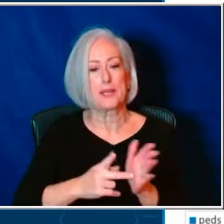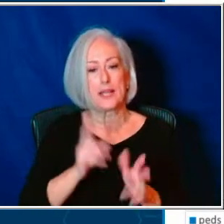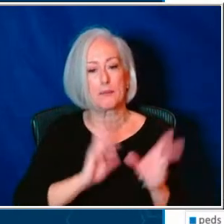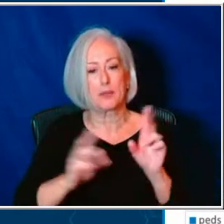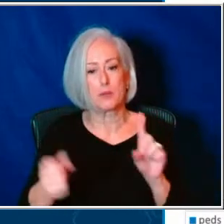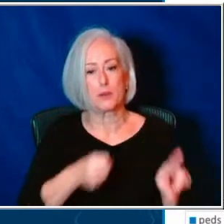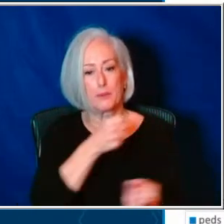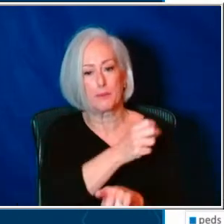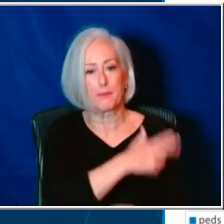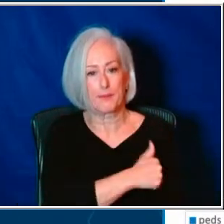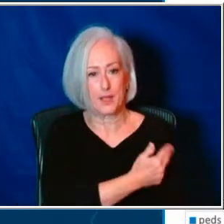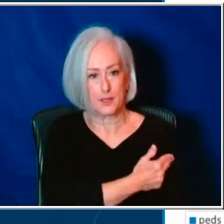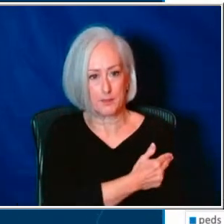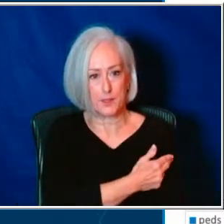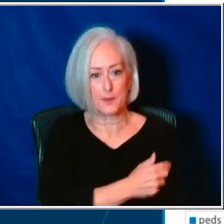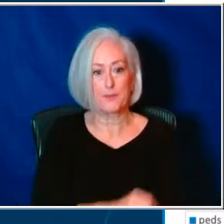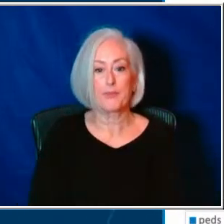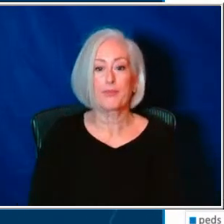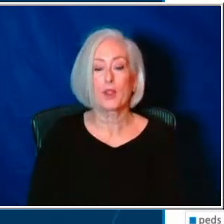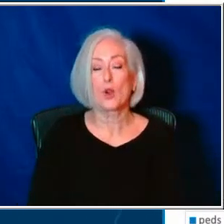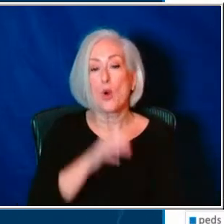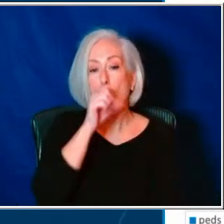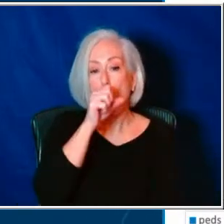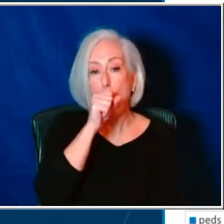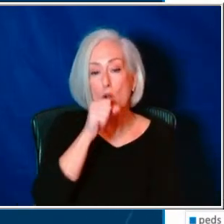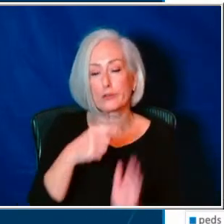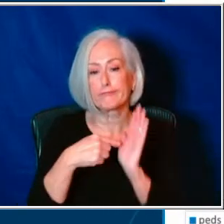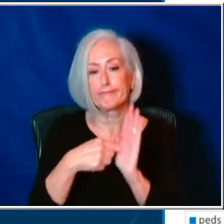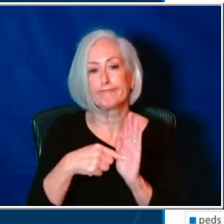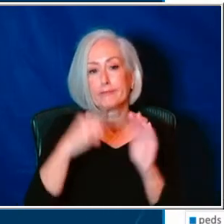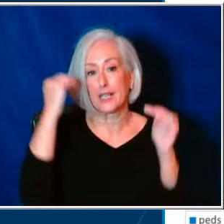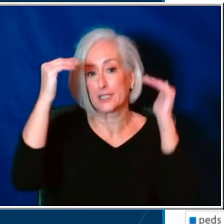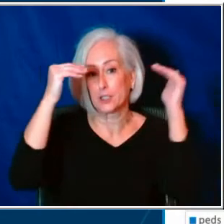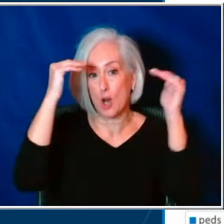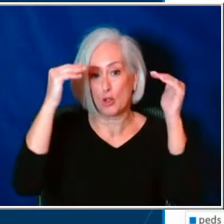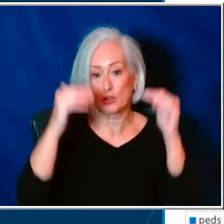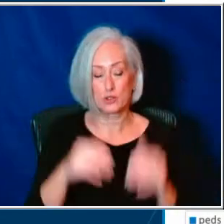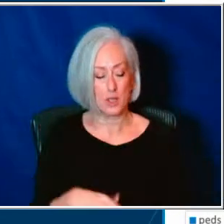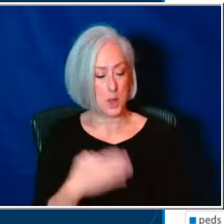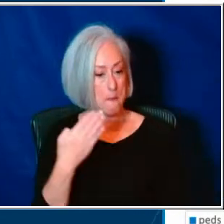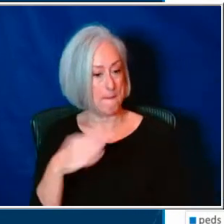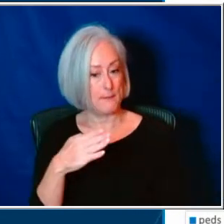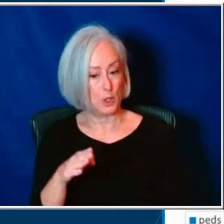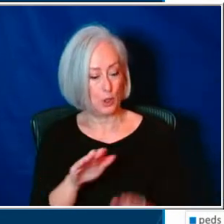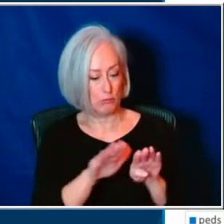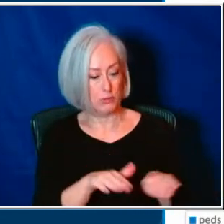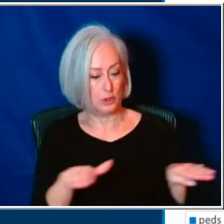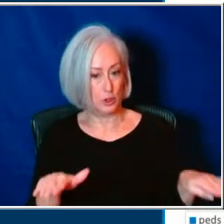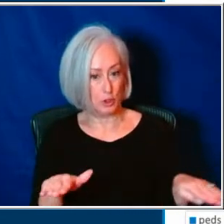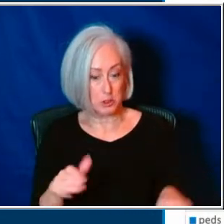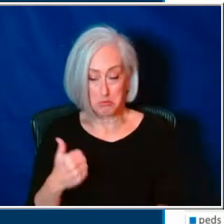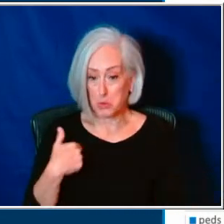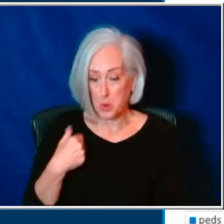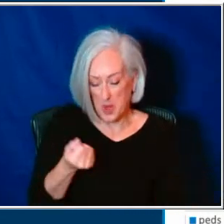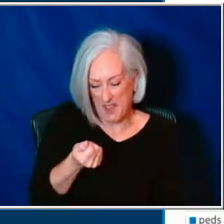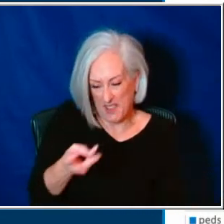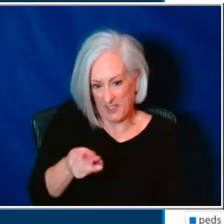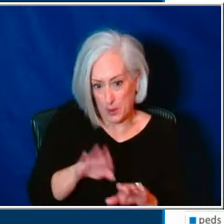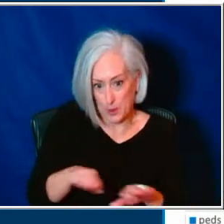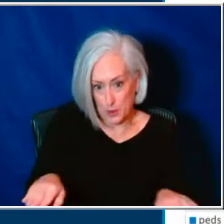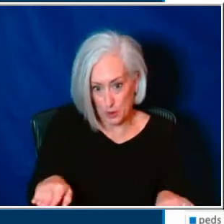bar is adults, the blue bar is pediatrics. So we do have a few pediatrics as well, but we still have a fairly